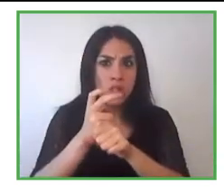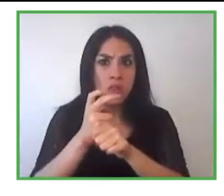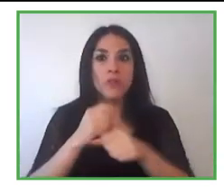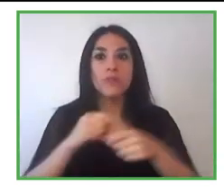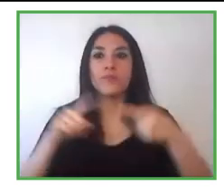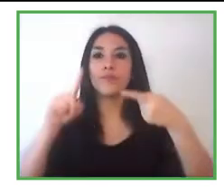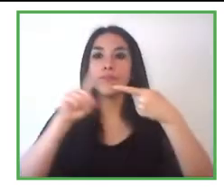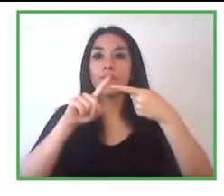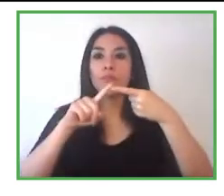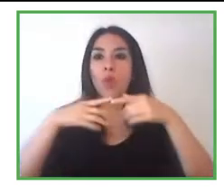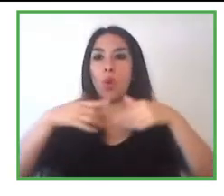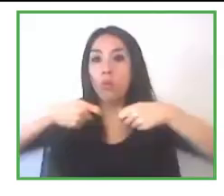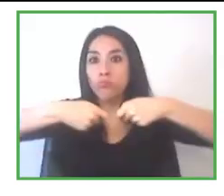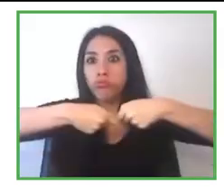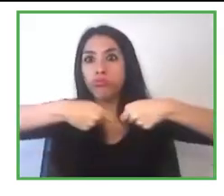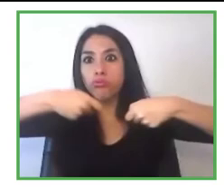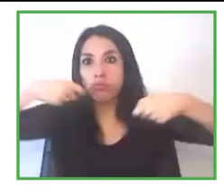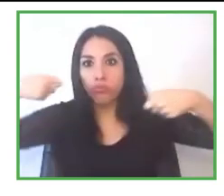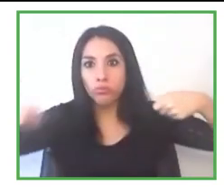and